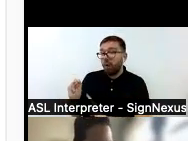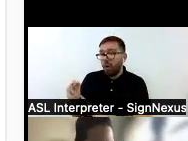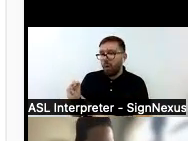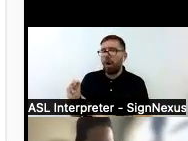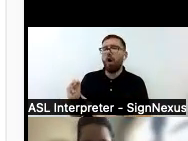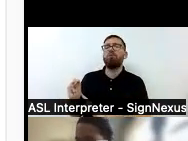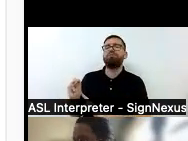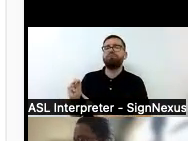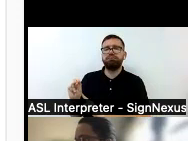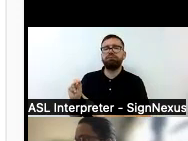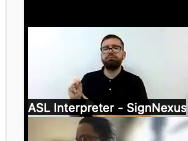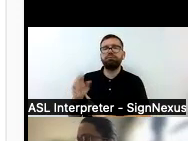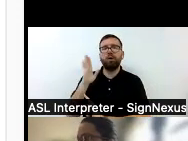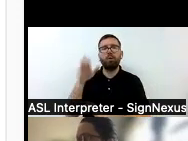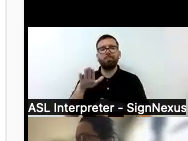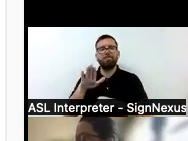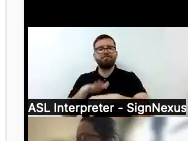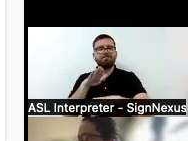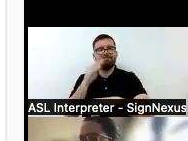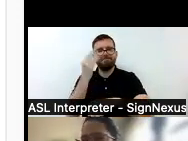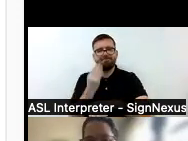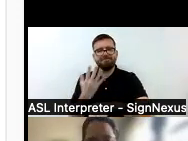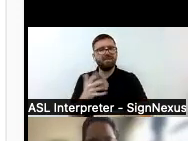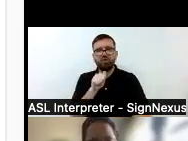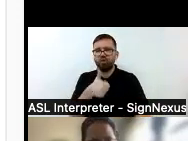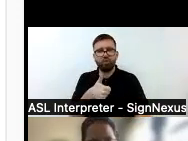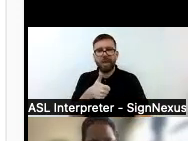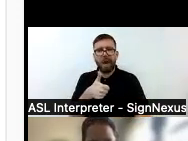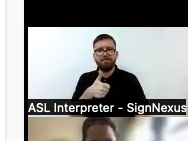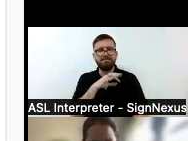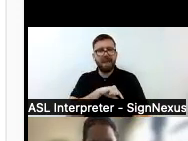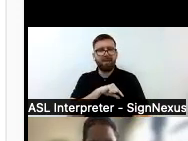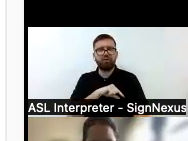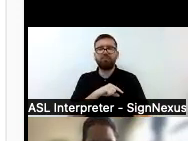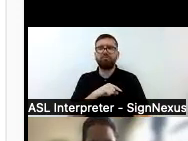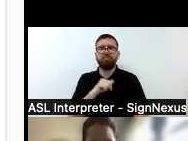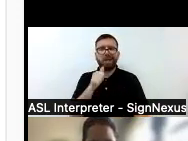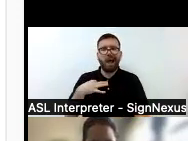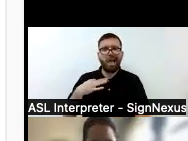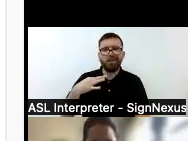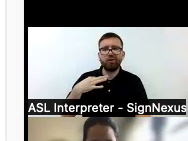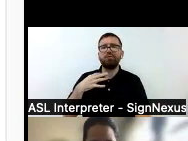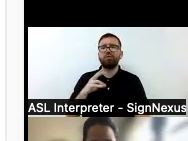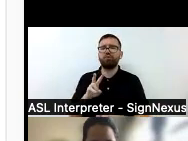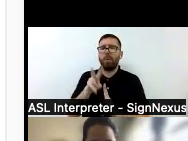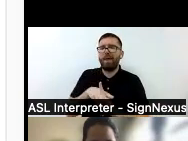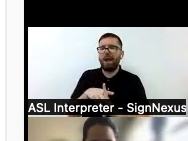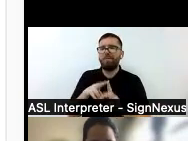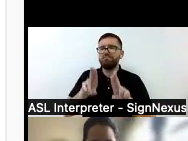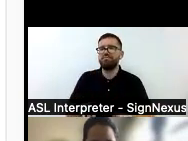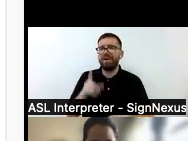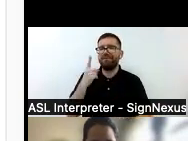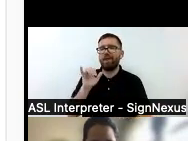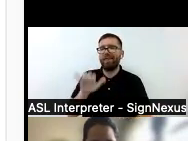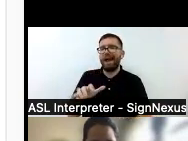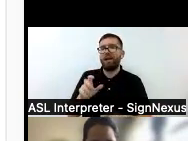will receive a notification that states that you are not eligible to apply for the grant. And if you feel like that message is